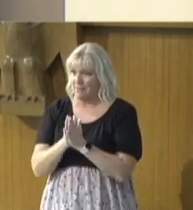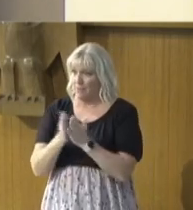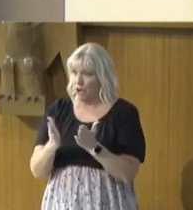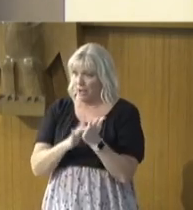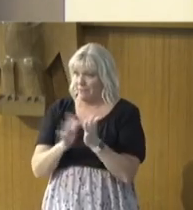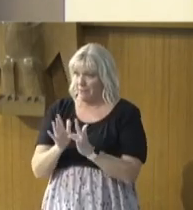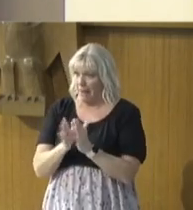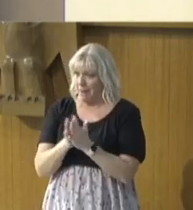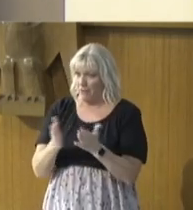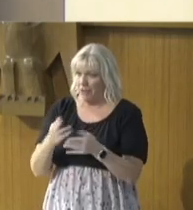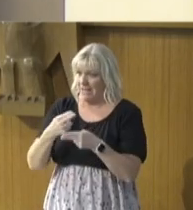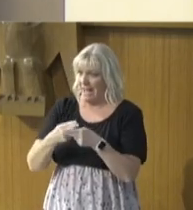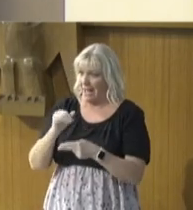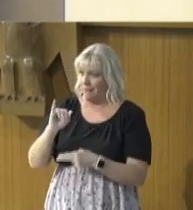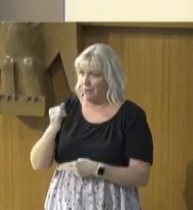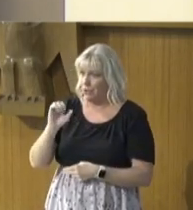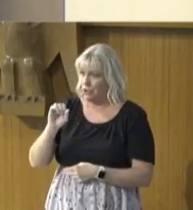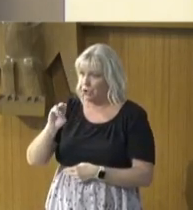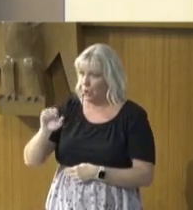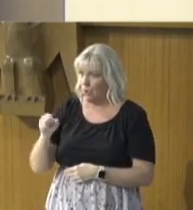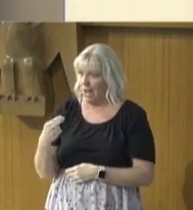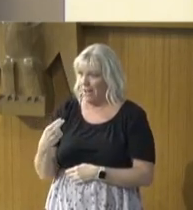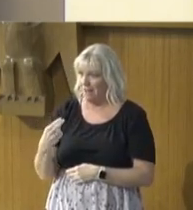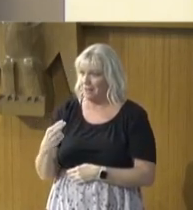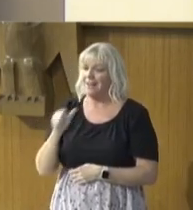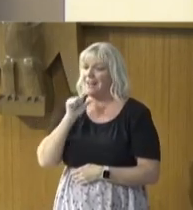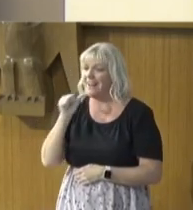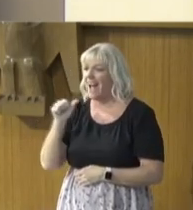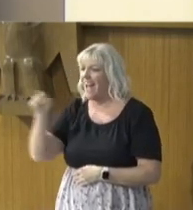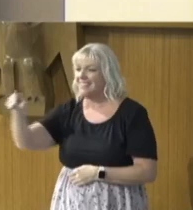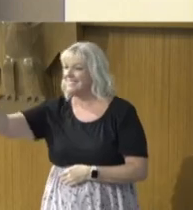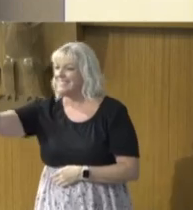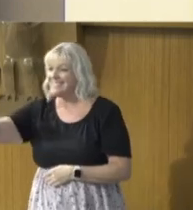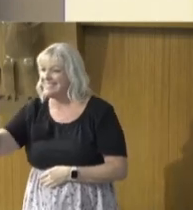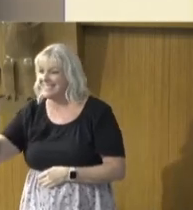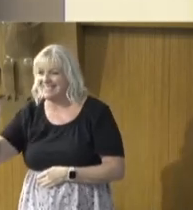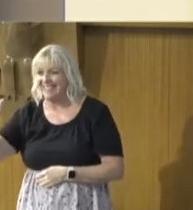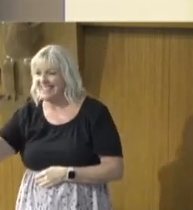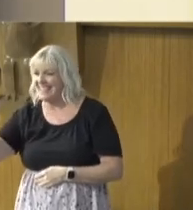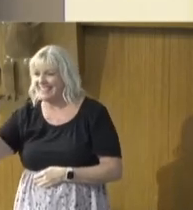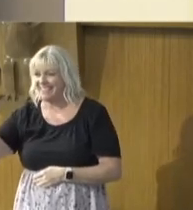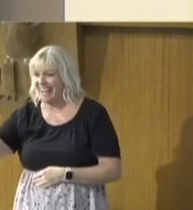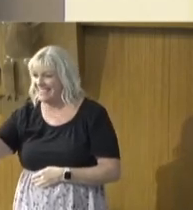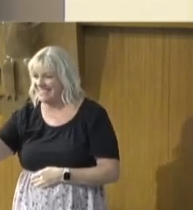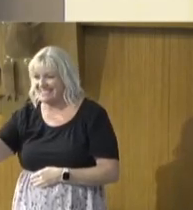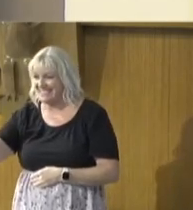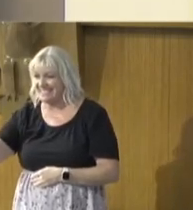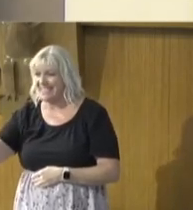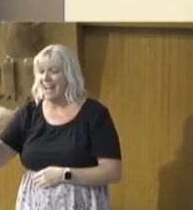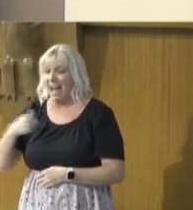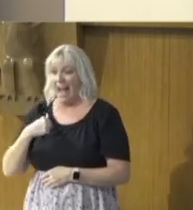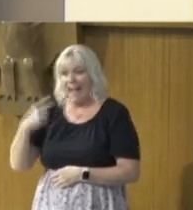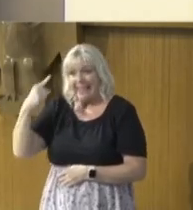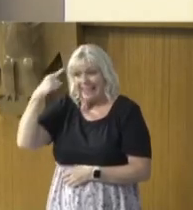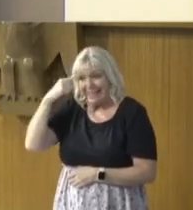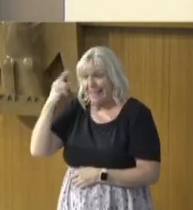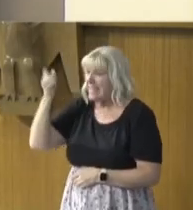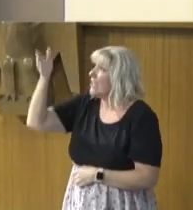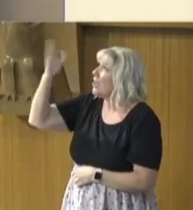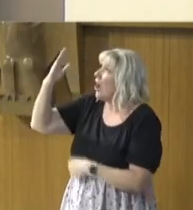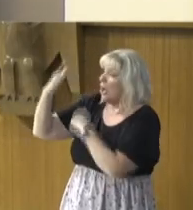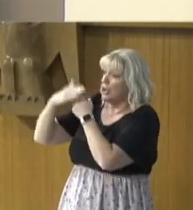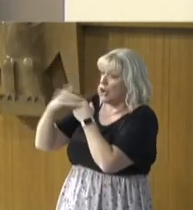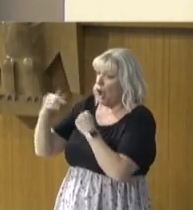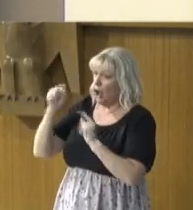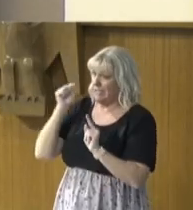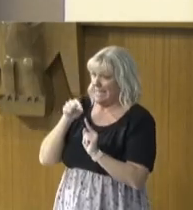Jonah and not the Ninevites. I think God called Jonah not simply